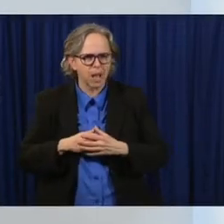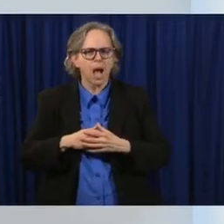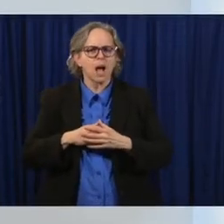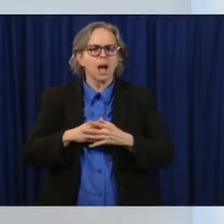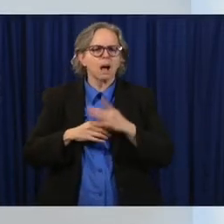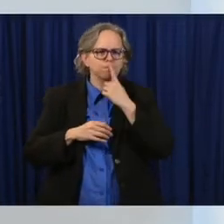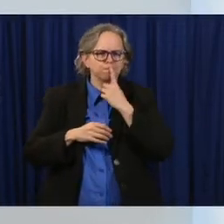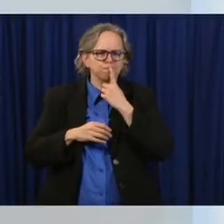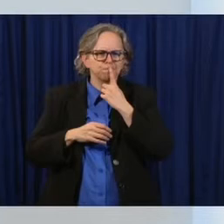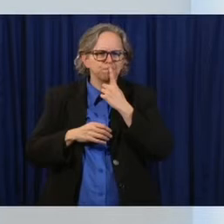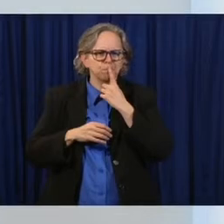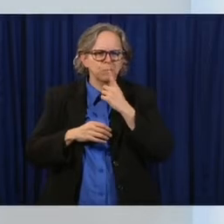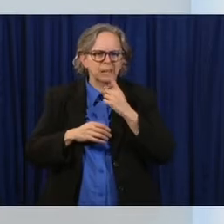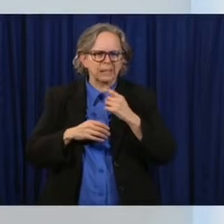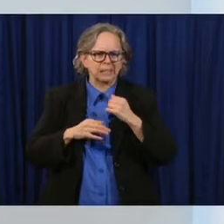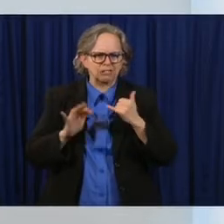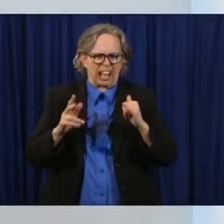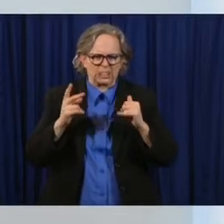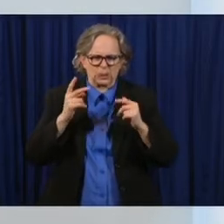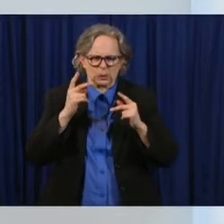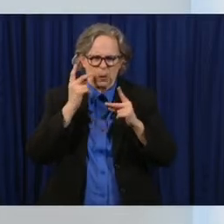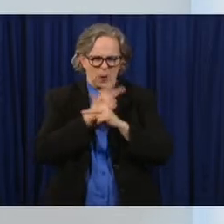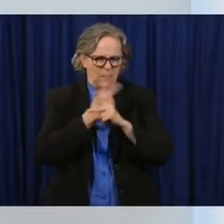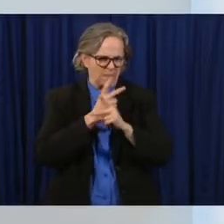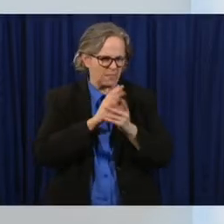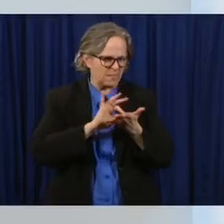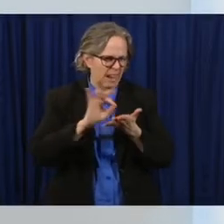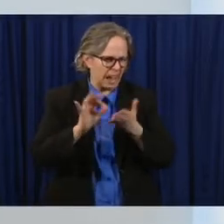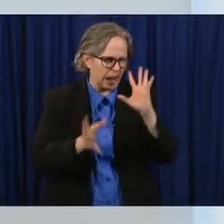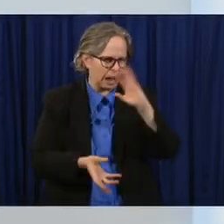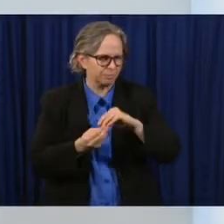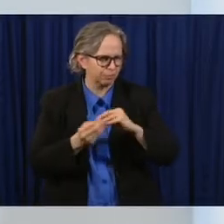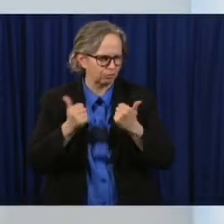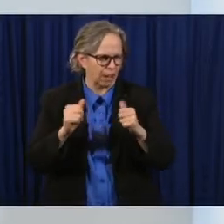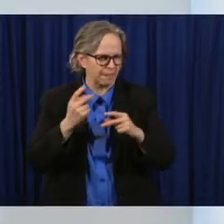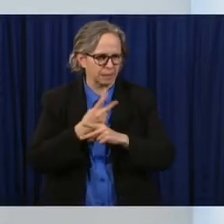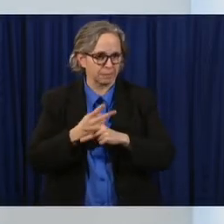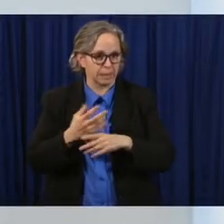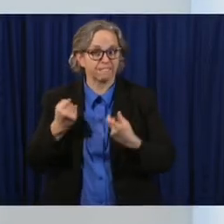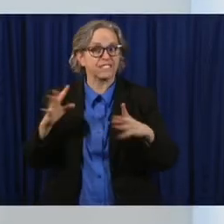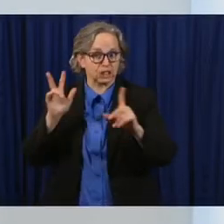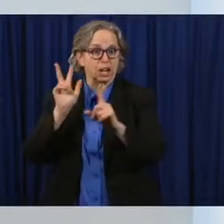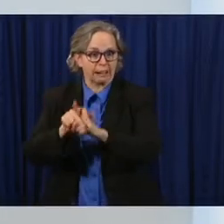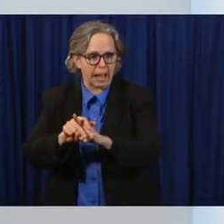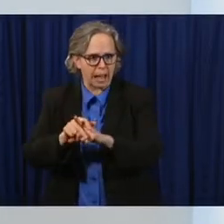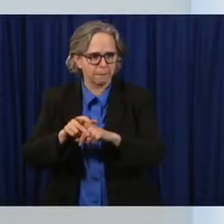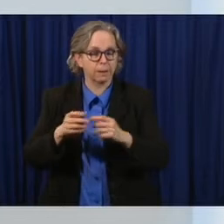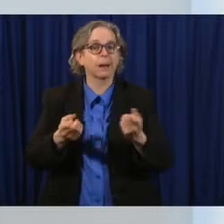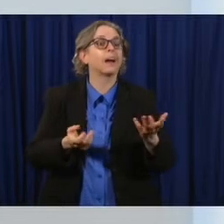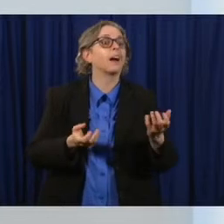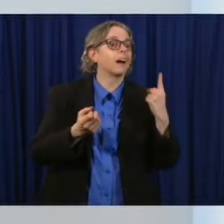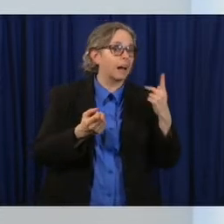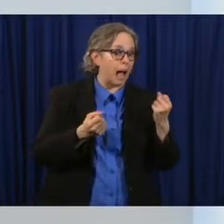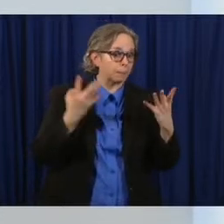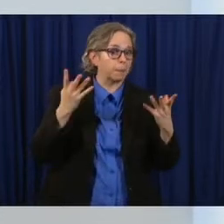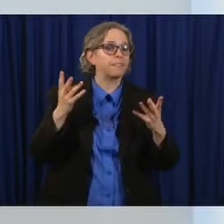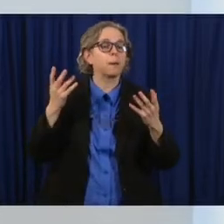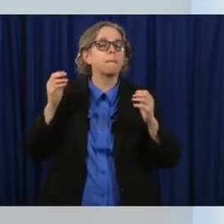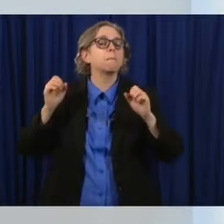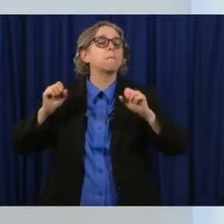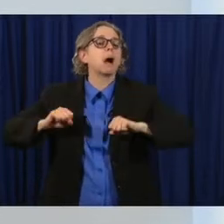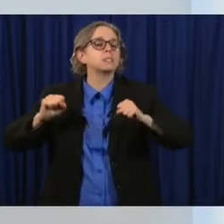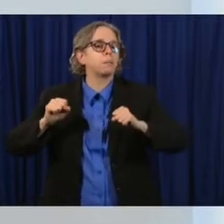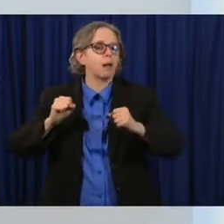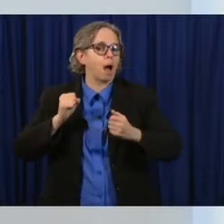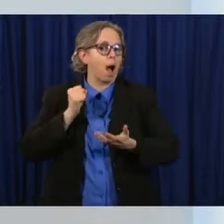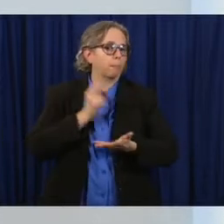That's a number we're trying to track down because you have the number of claims that are filed, the number of people that may be eligible, may not be eligible.